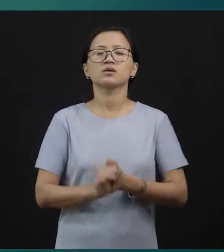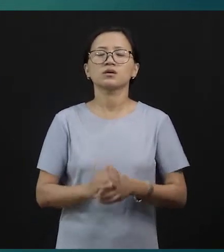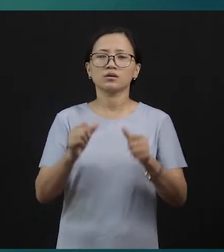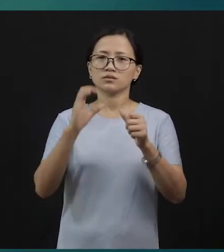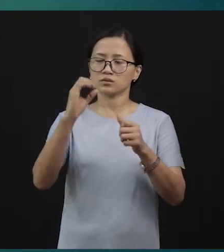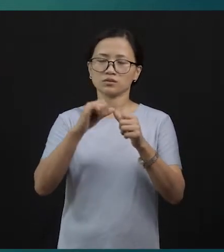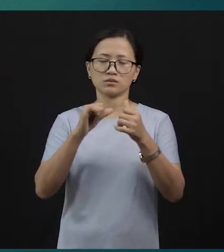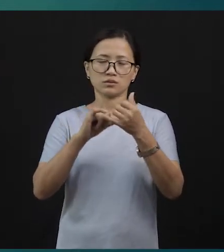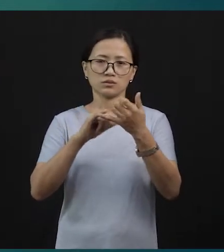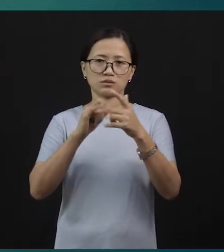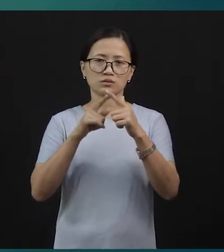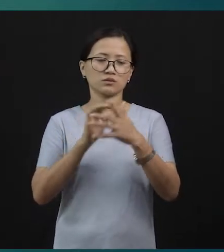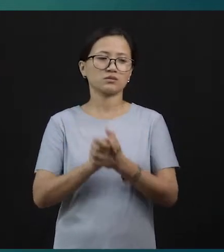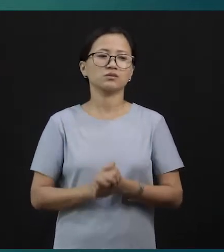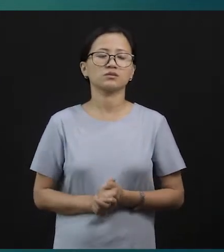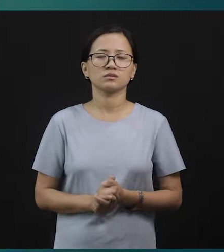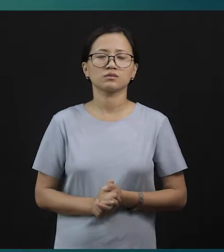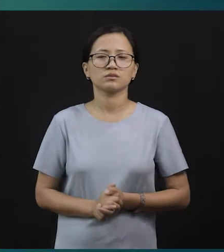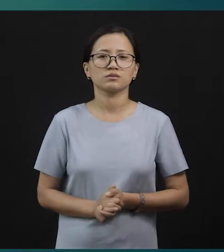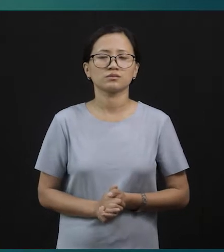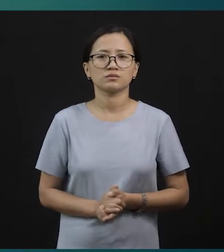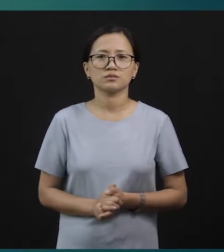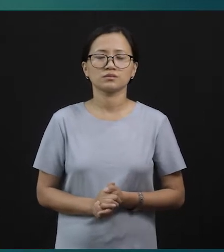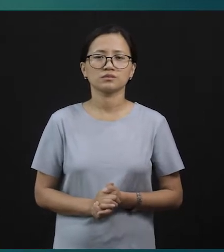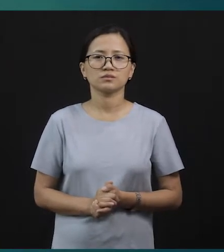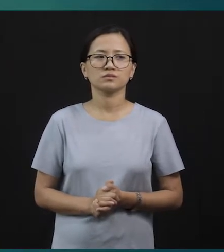a wide opening along a coast.